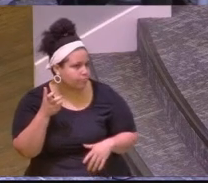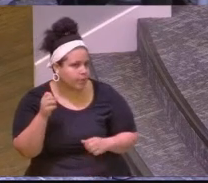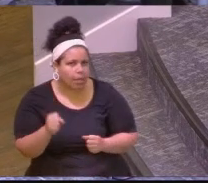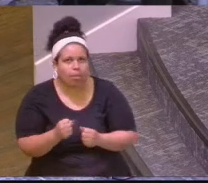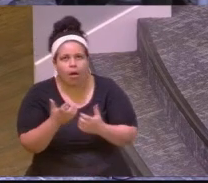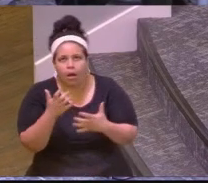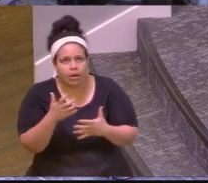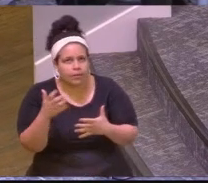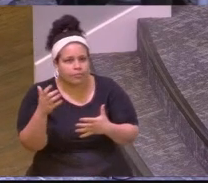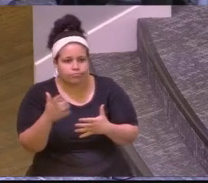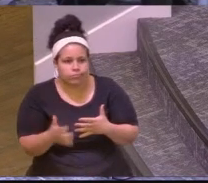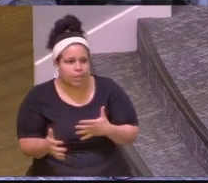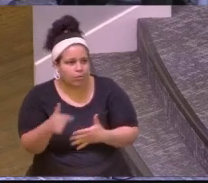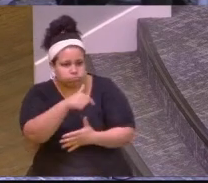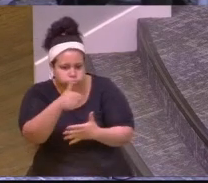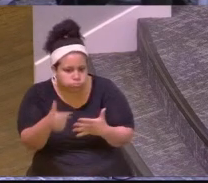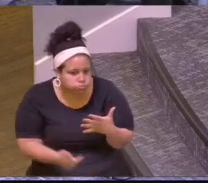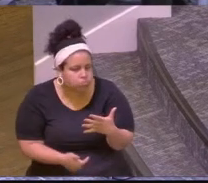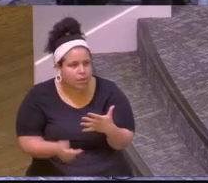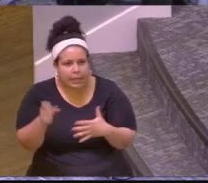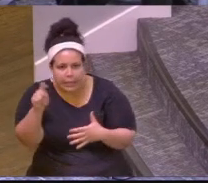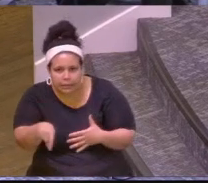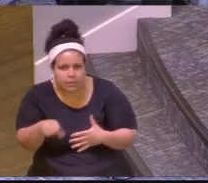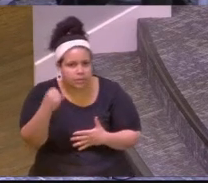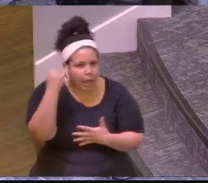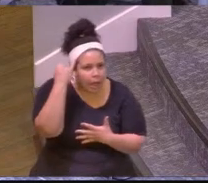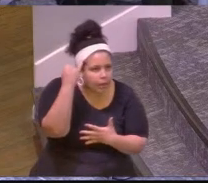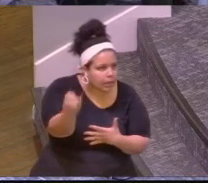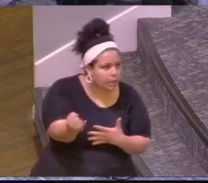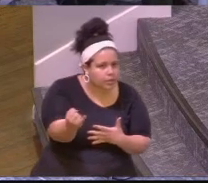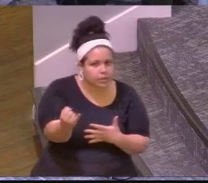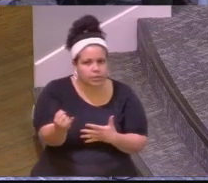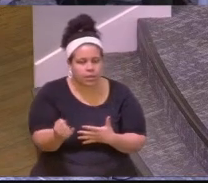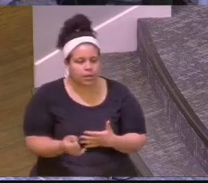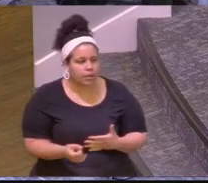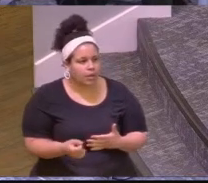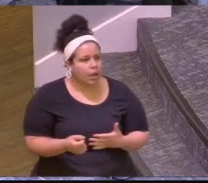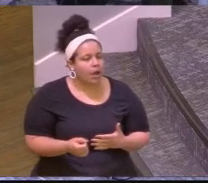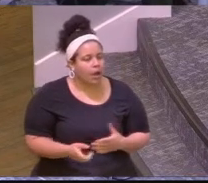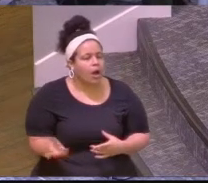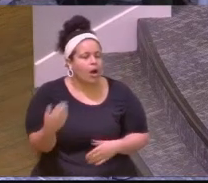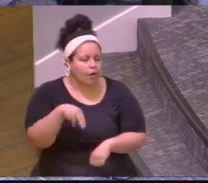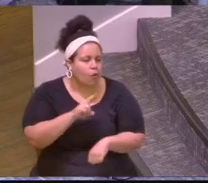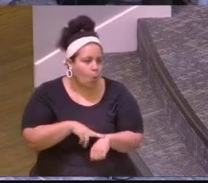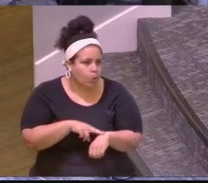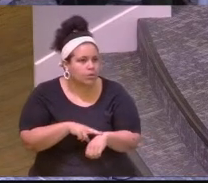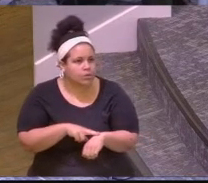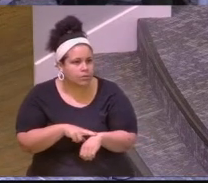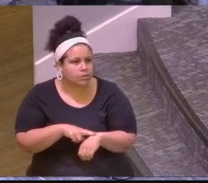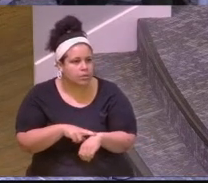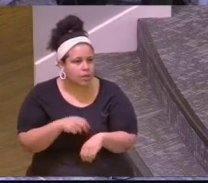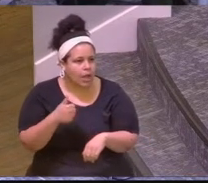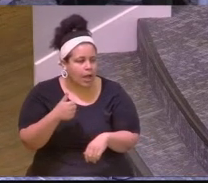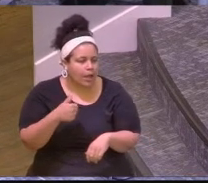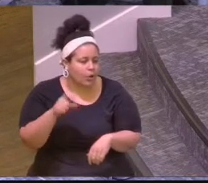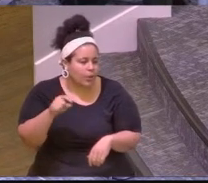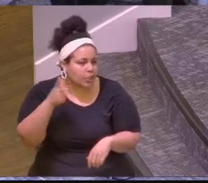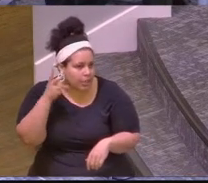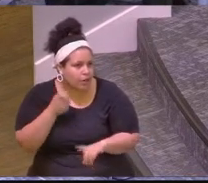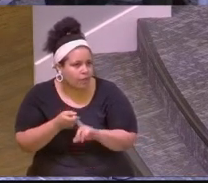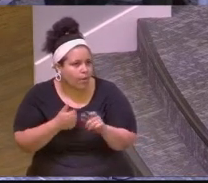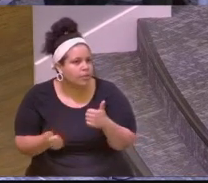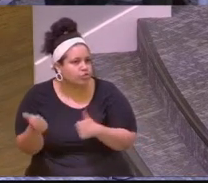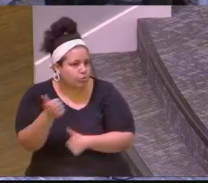ideas. Where, of course, it will overall be like, what are the needs from an administrative point of view? But within that, what are some unique